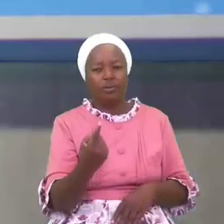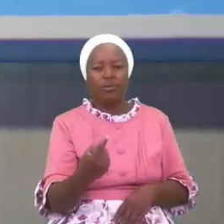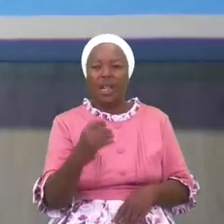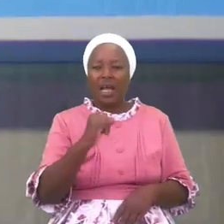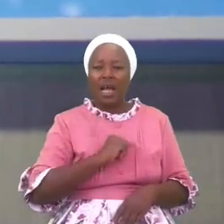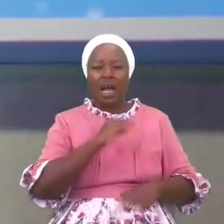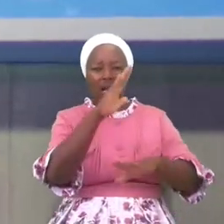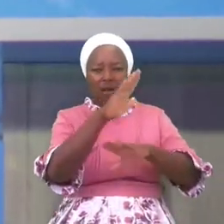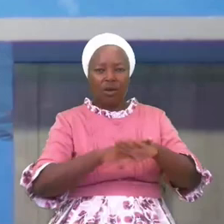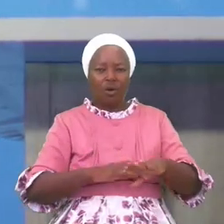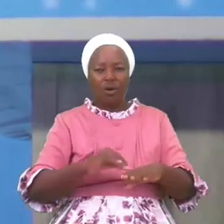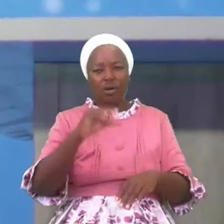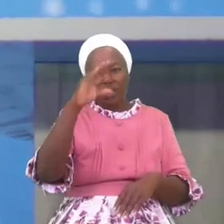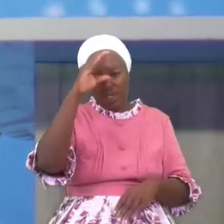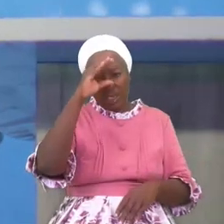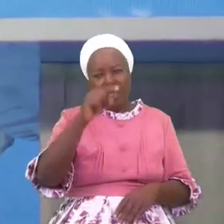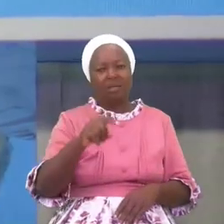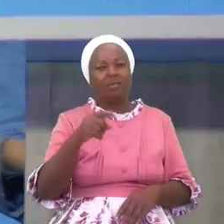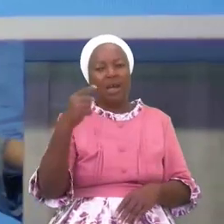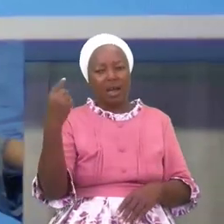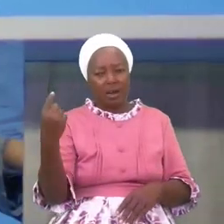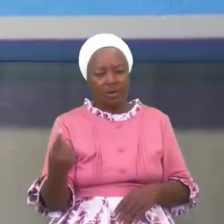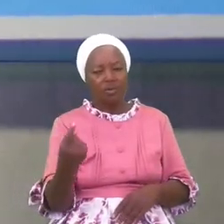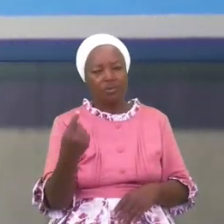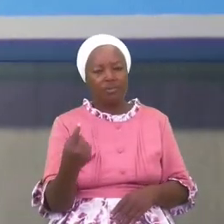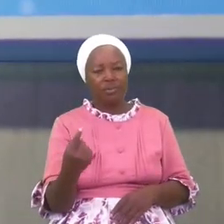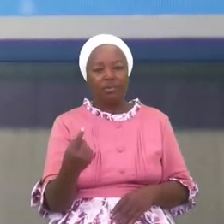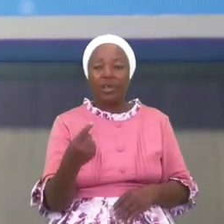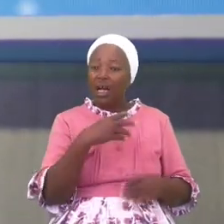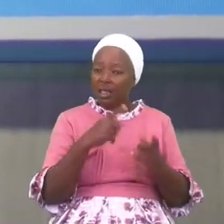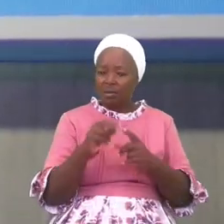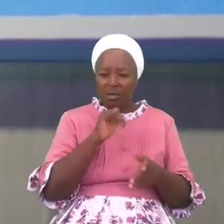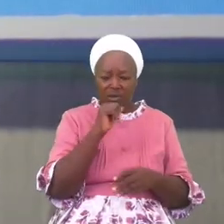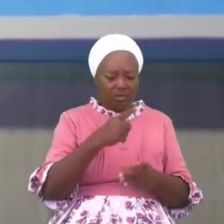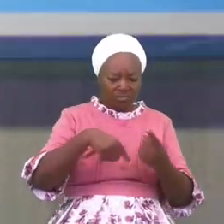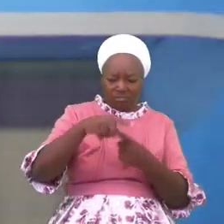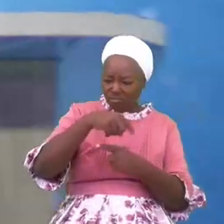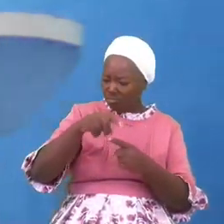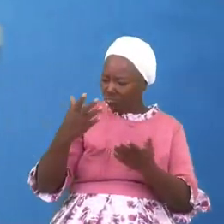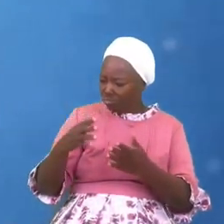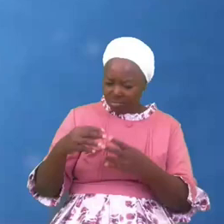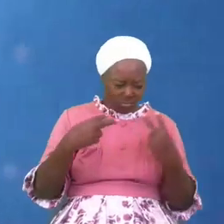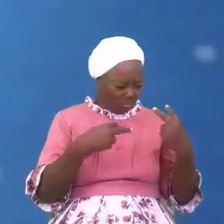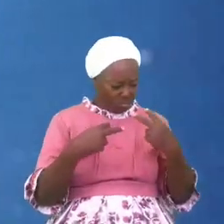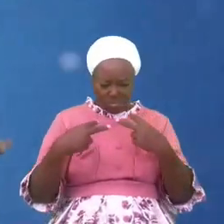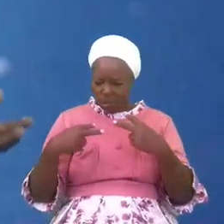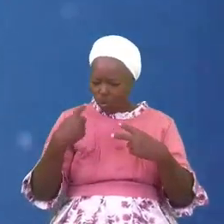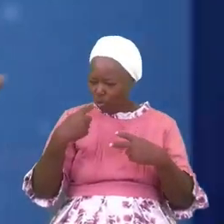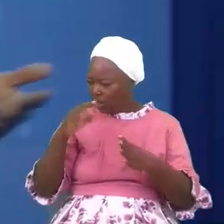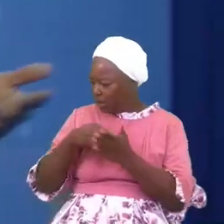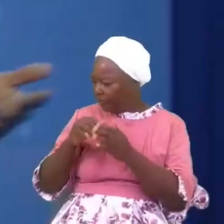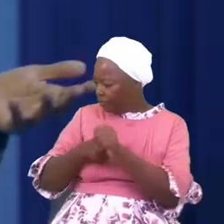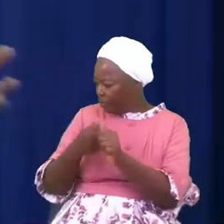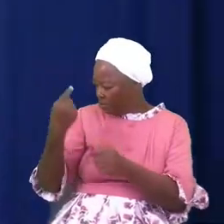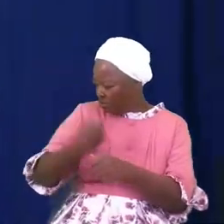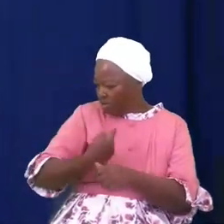looking around. Is any other person following? Am I the only one that will get saved? Am I the only one that will give my life to the Lord? Am